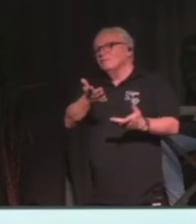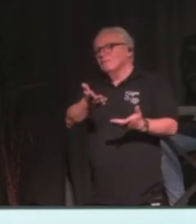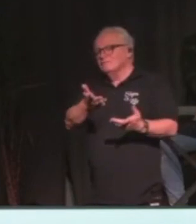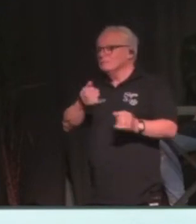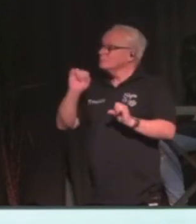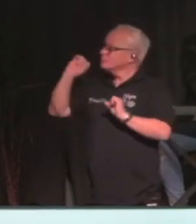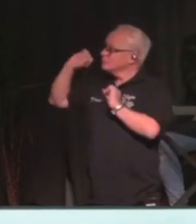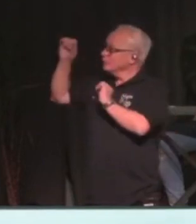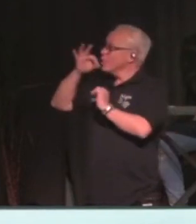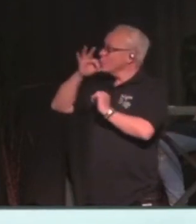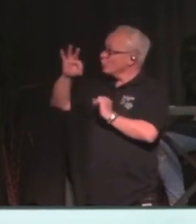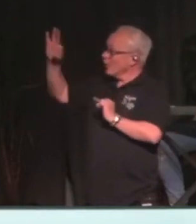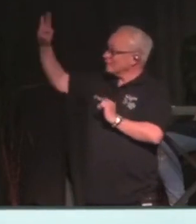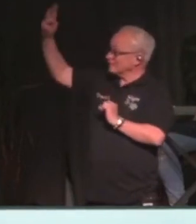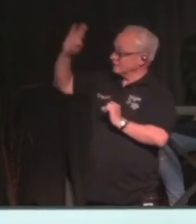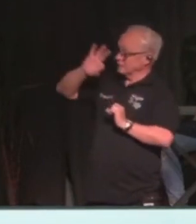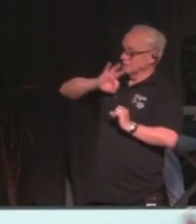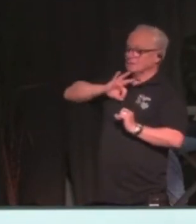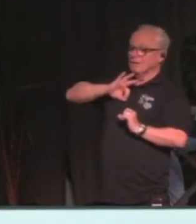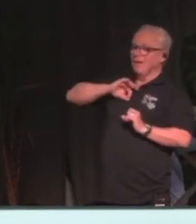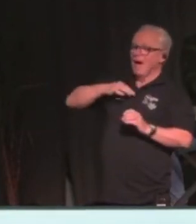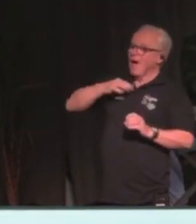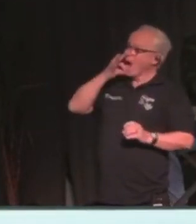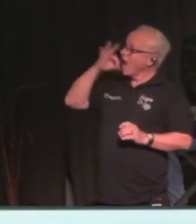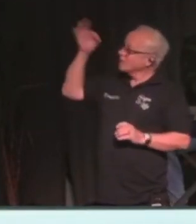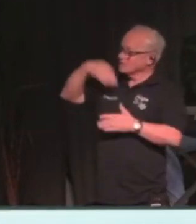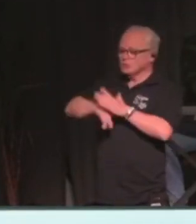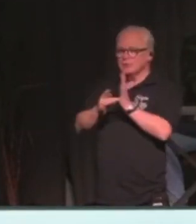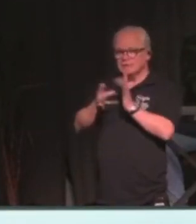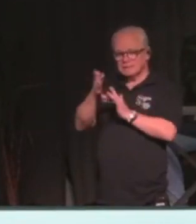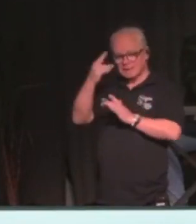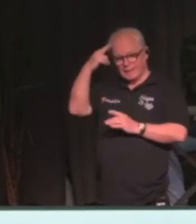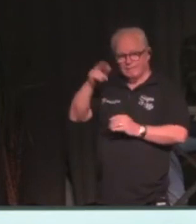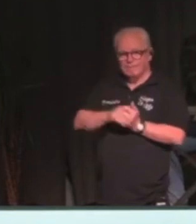that request. And I ask it in Jesus' name.